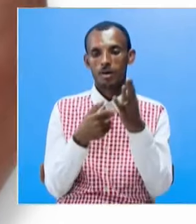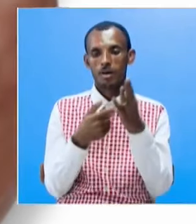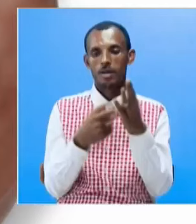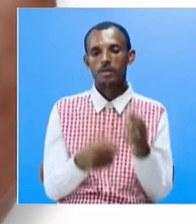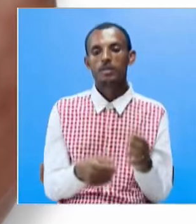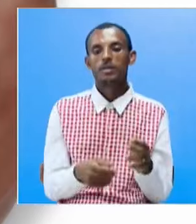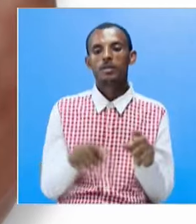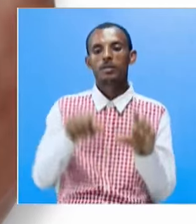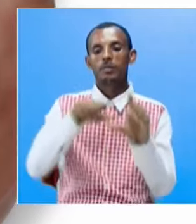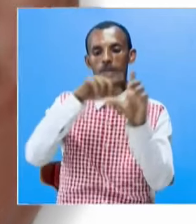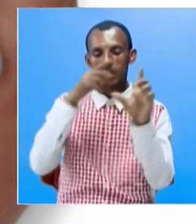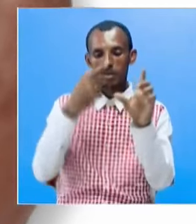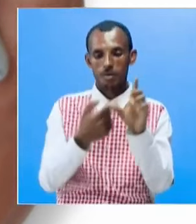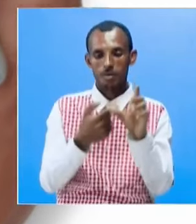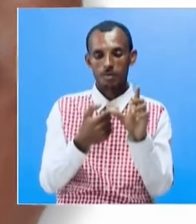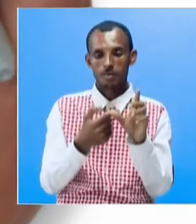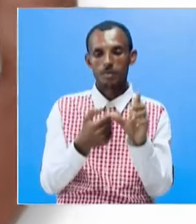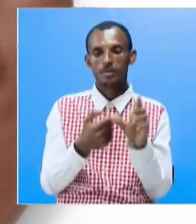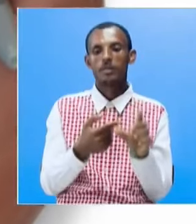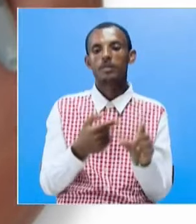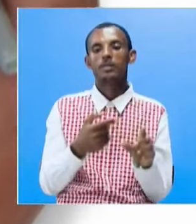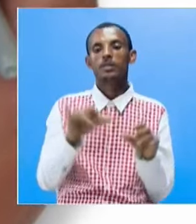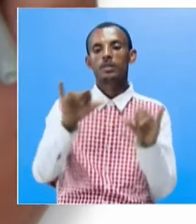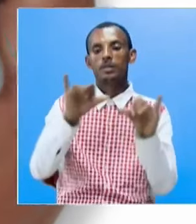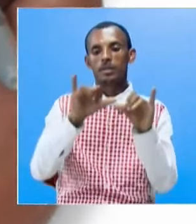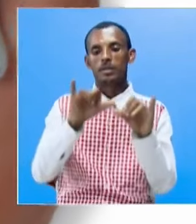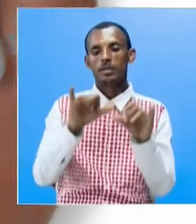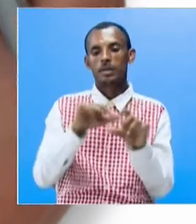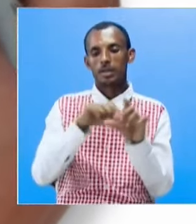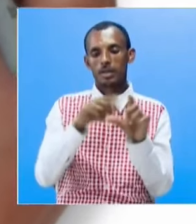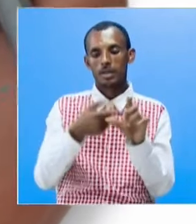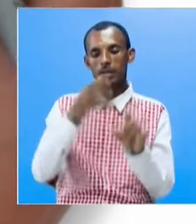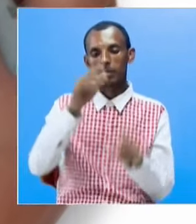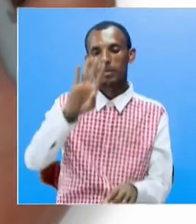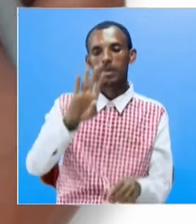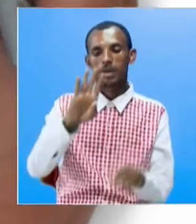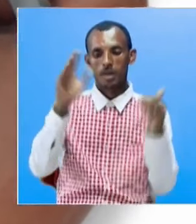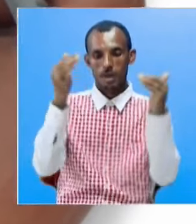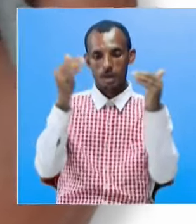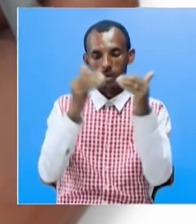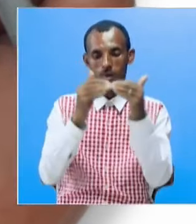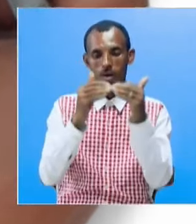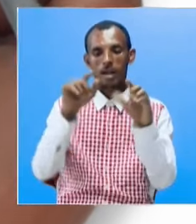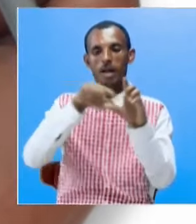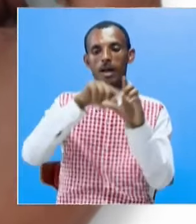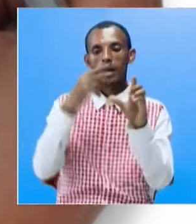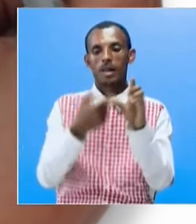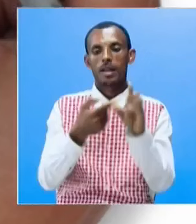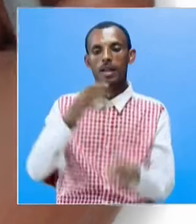and measure of angle B must be congruent to E.